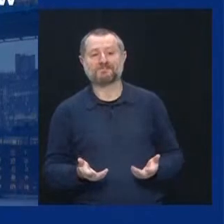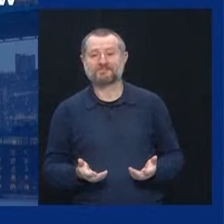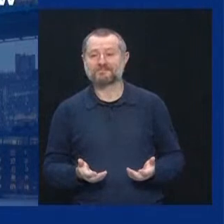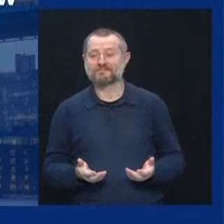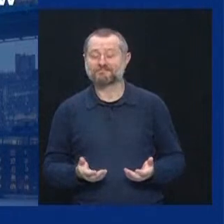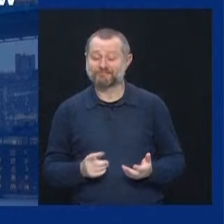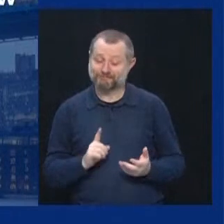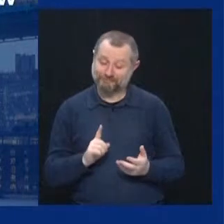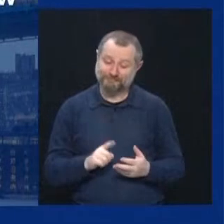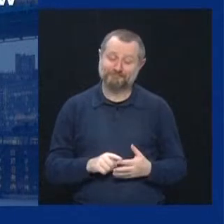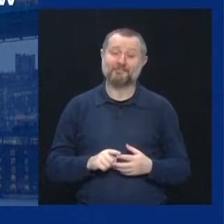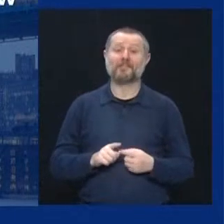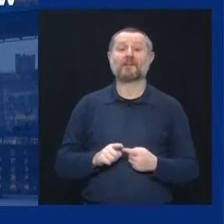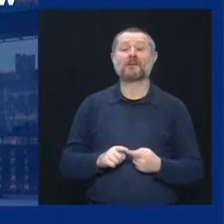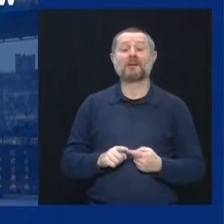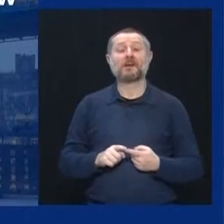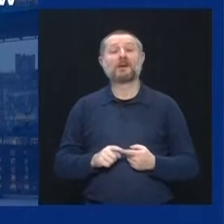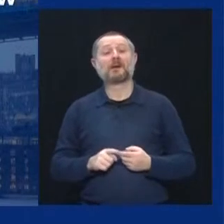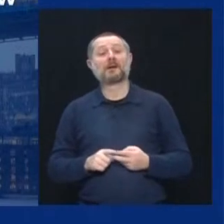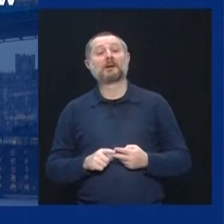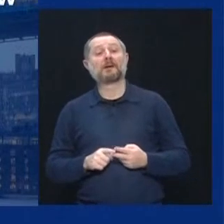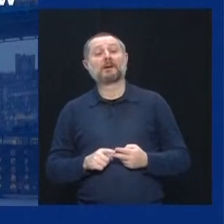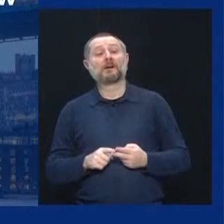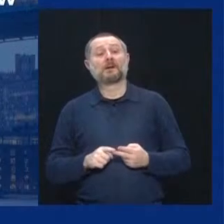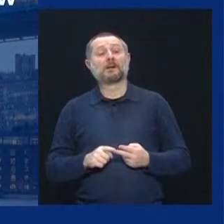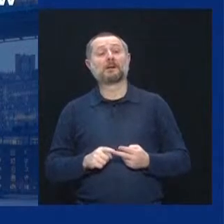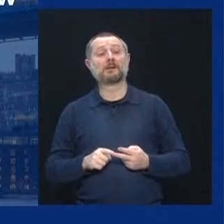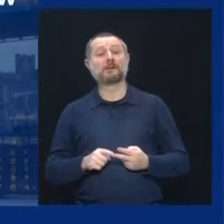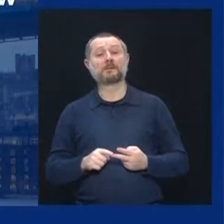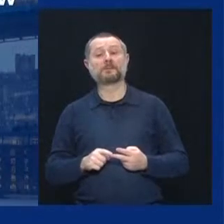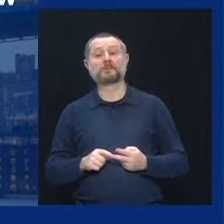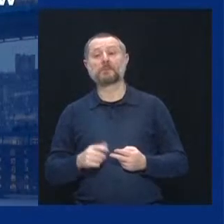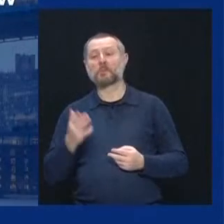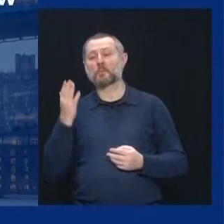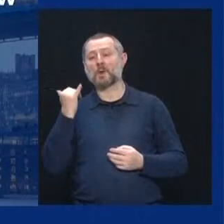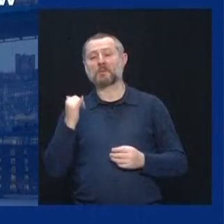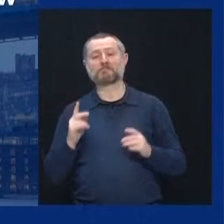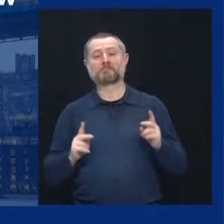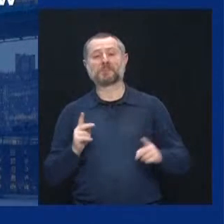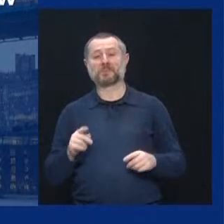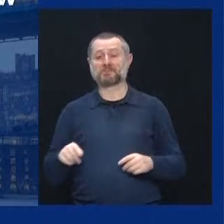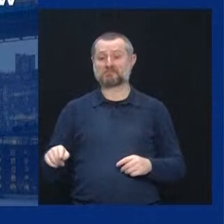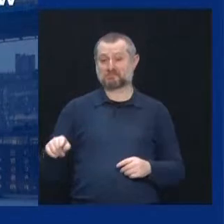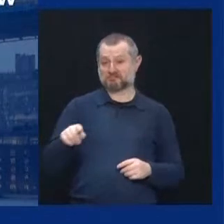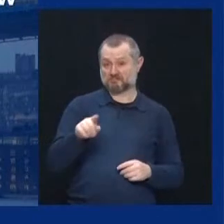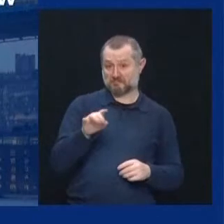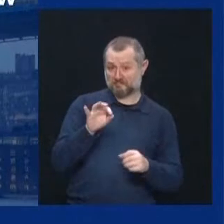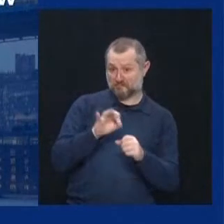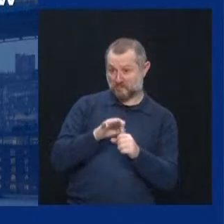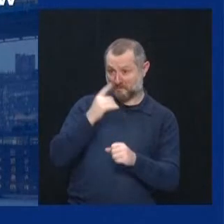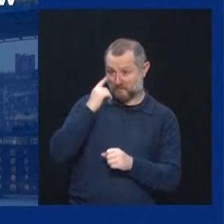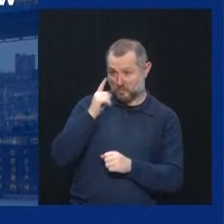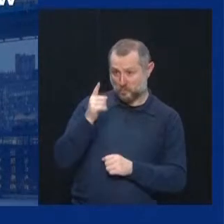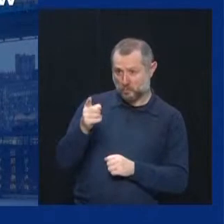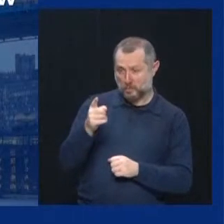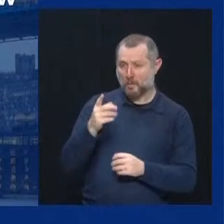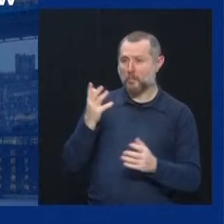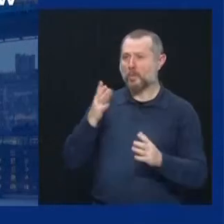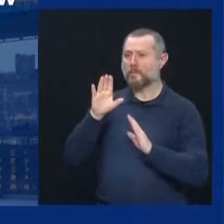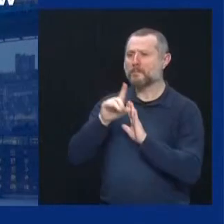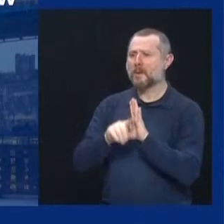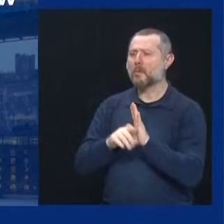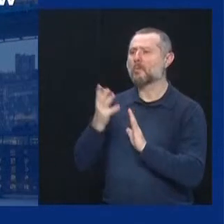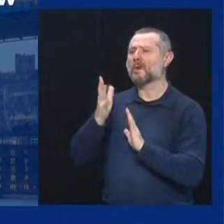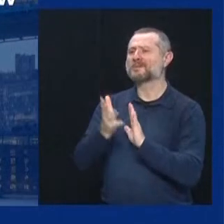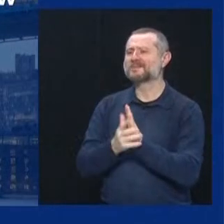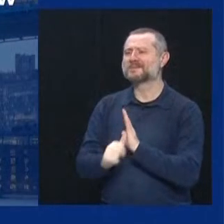what would lead people to believe you have the credentials to do it? Because we've